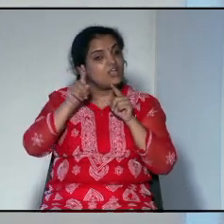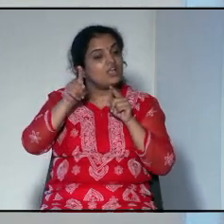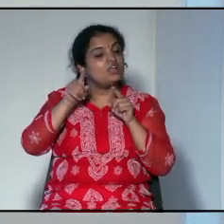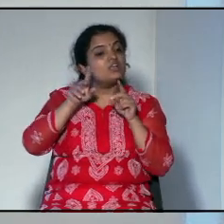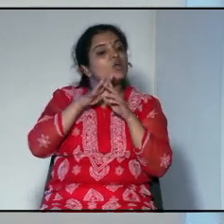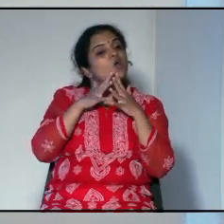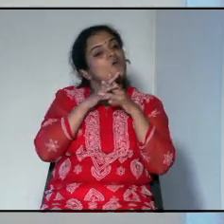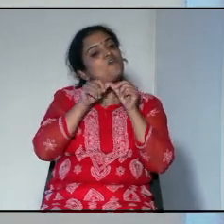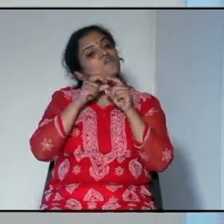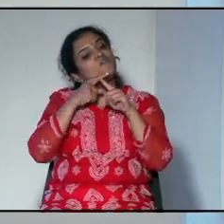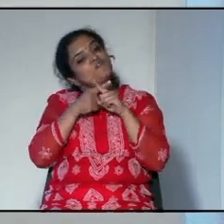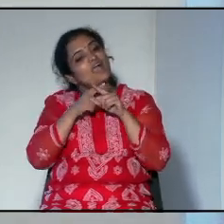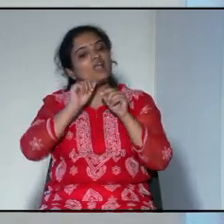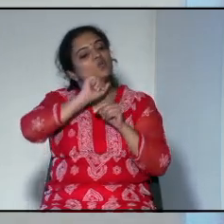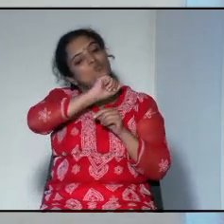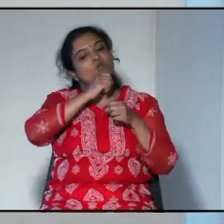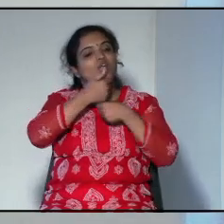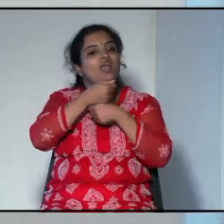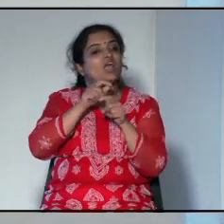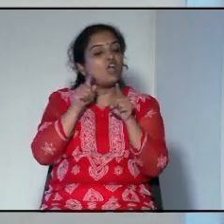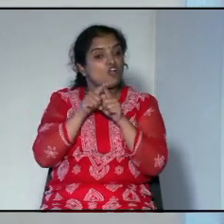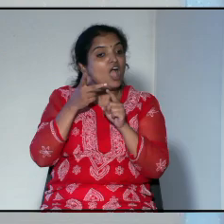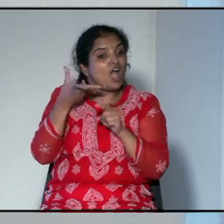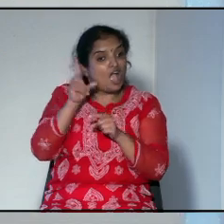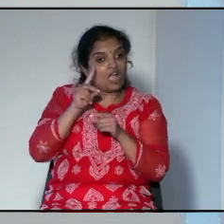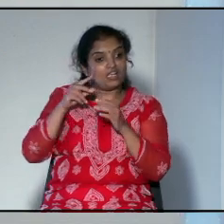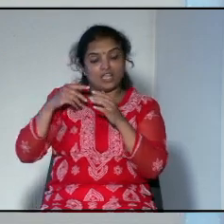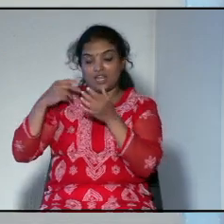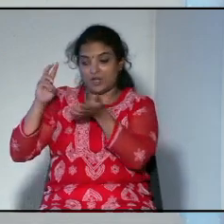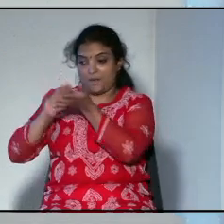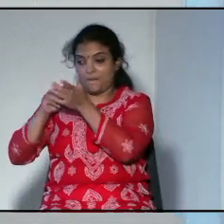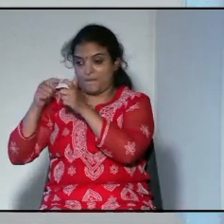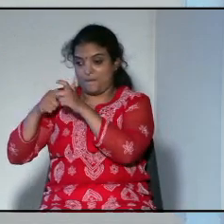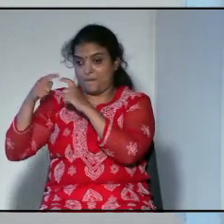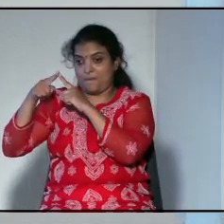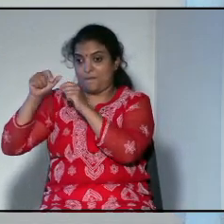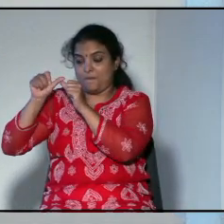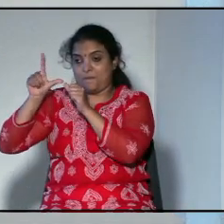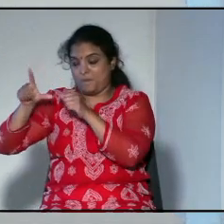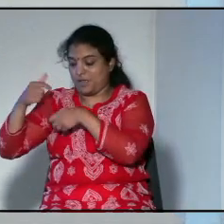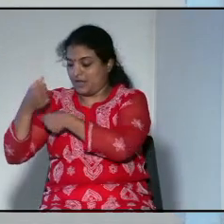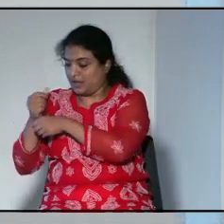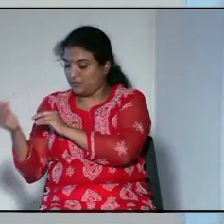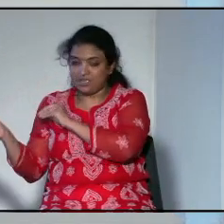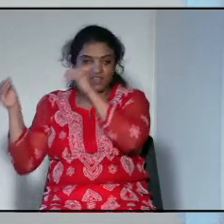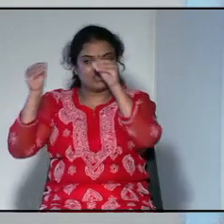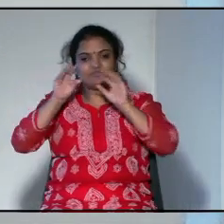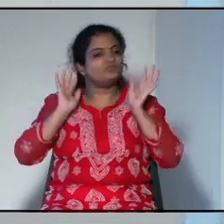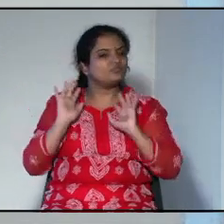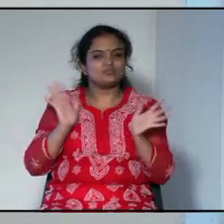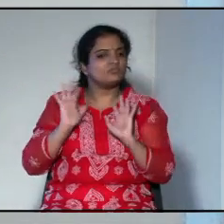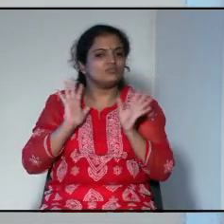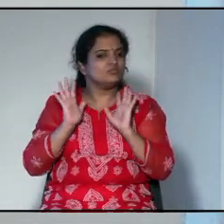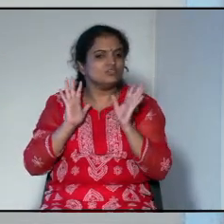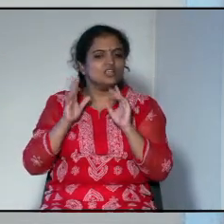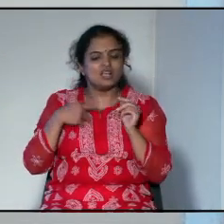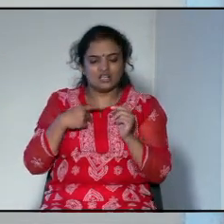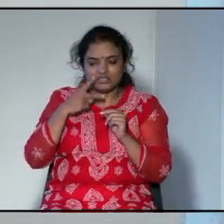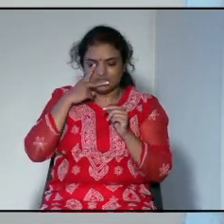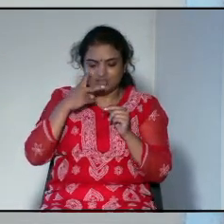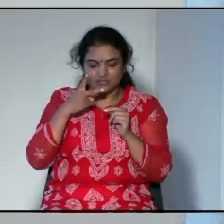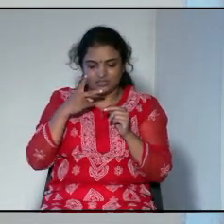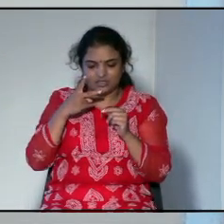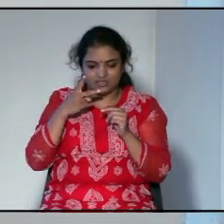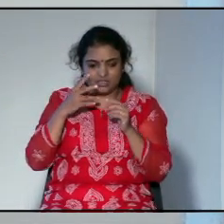the waxwork stage, so that what emerges is also accidental, because as we see, sometimes the wax